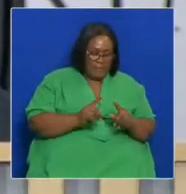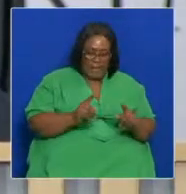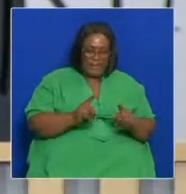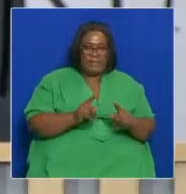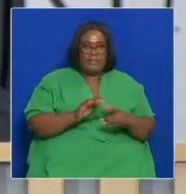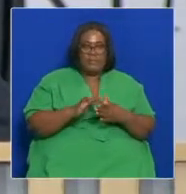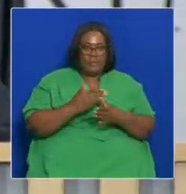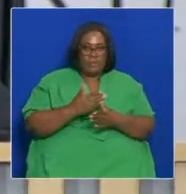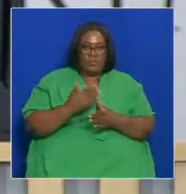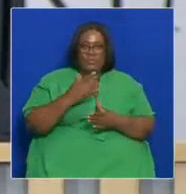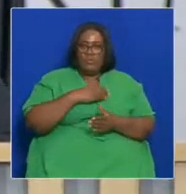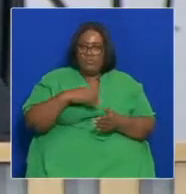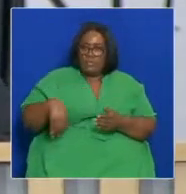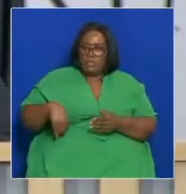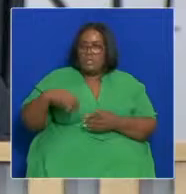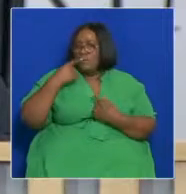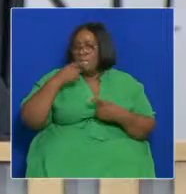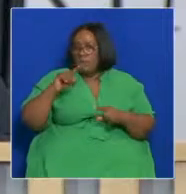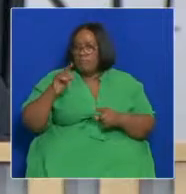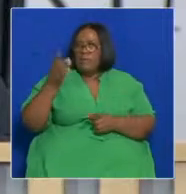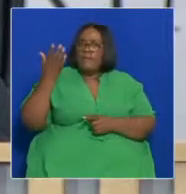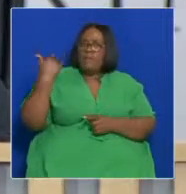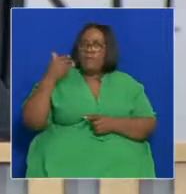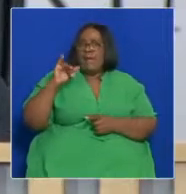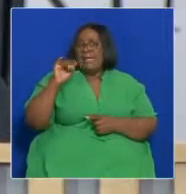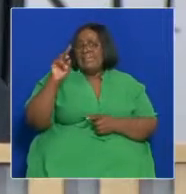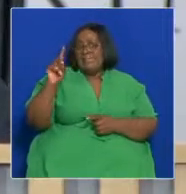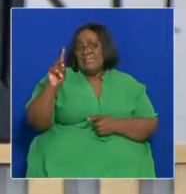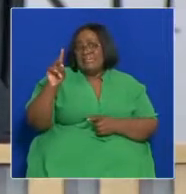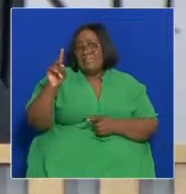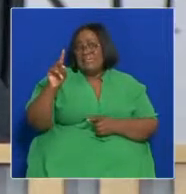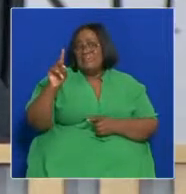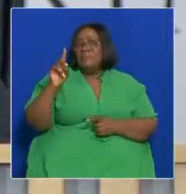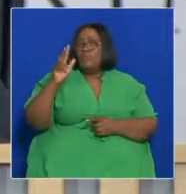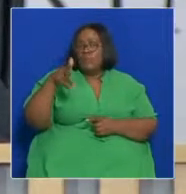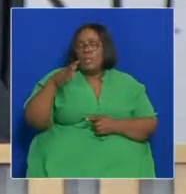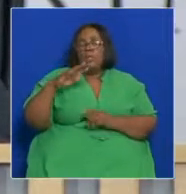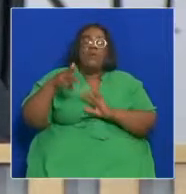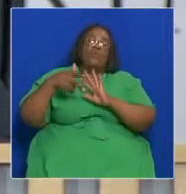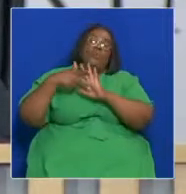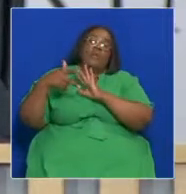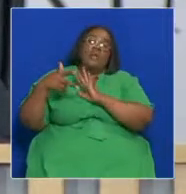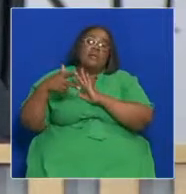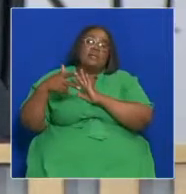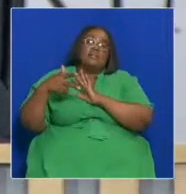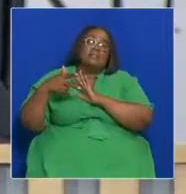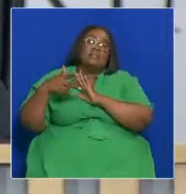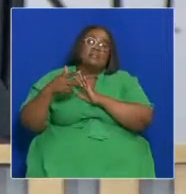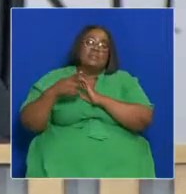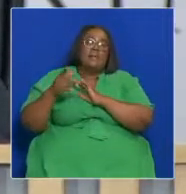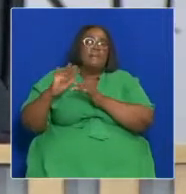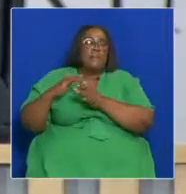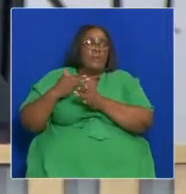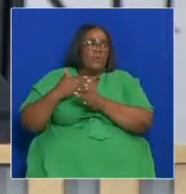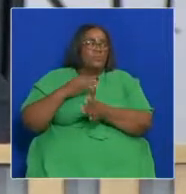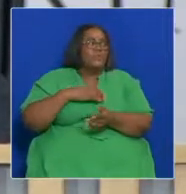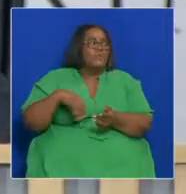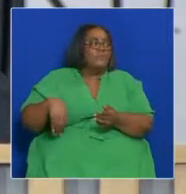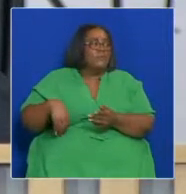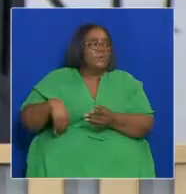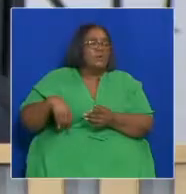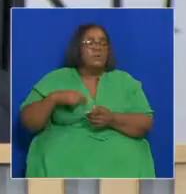former ID would have authorized them because of that presidential proclamation,